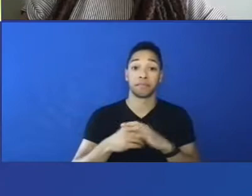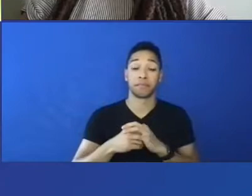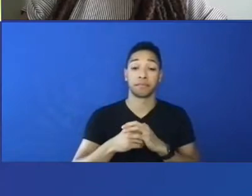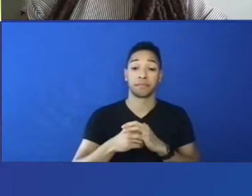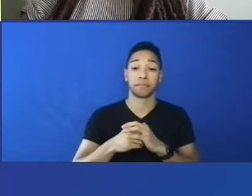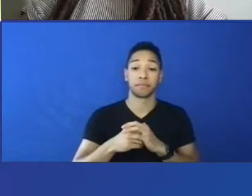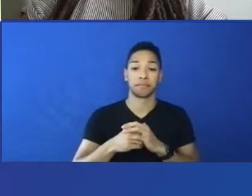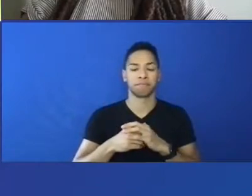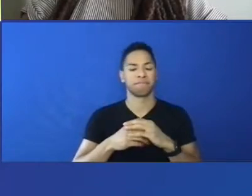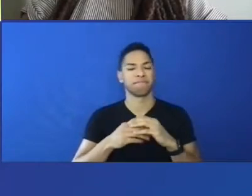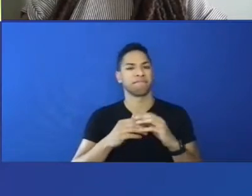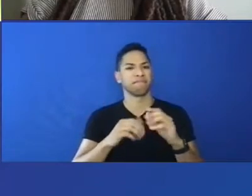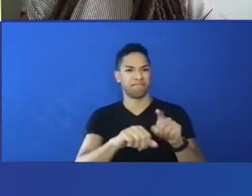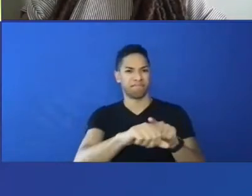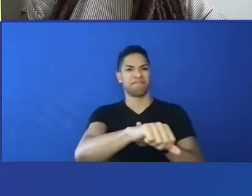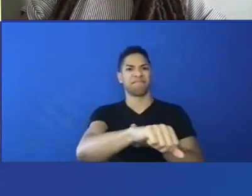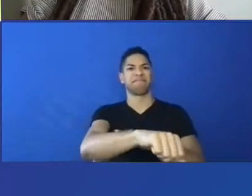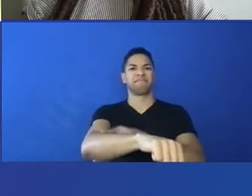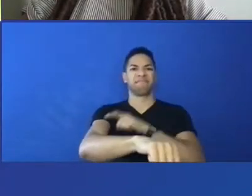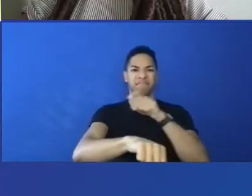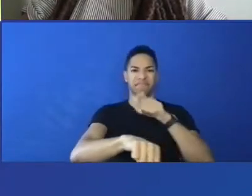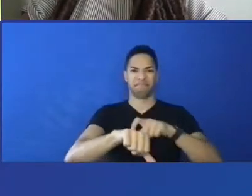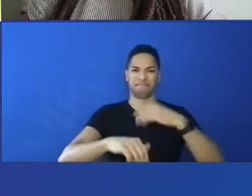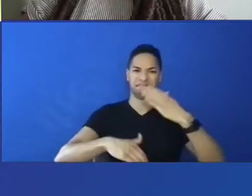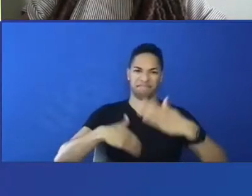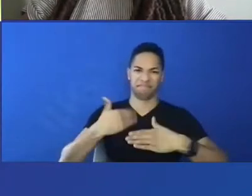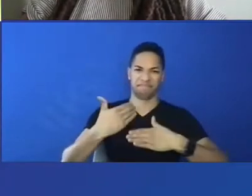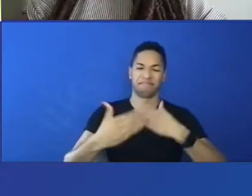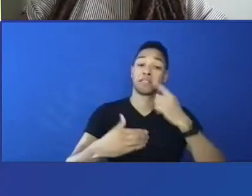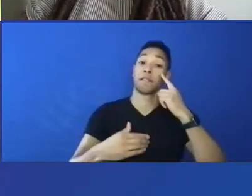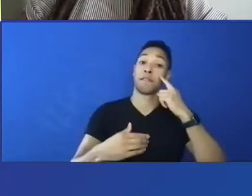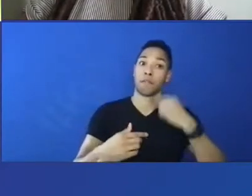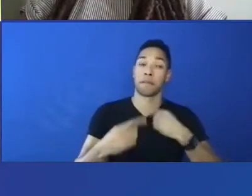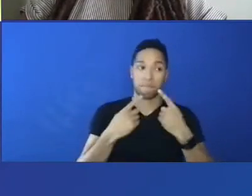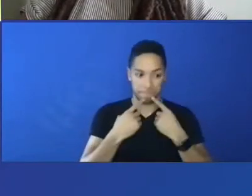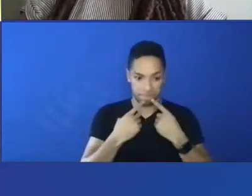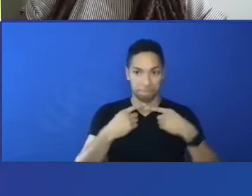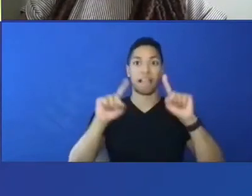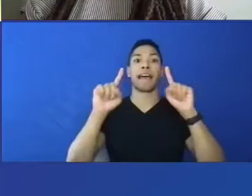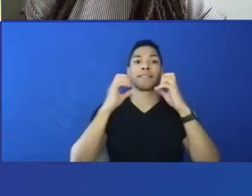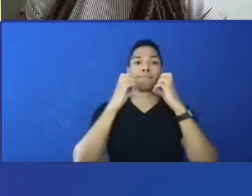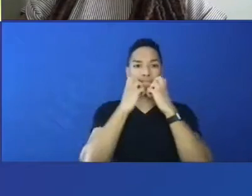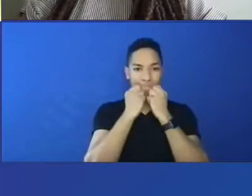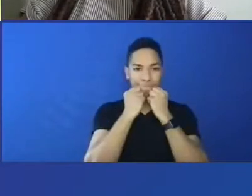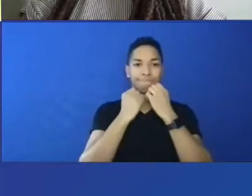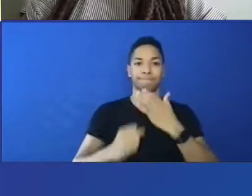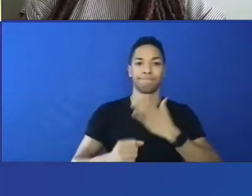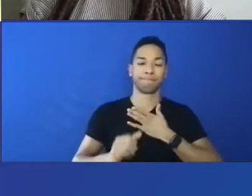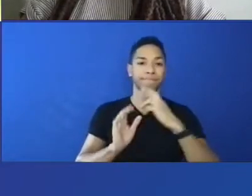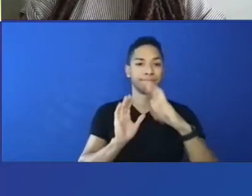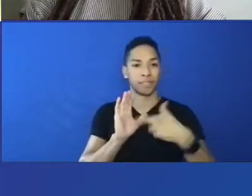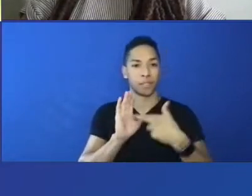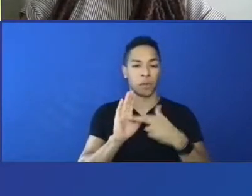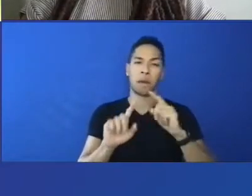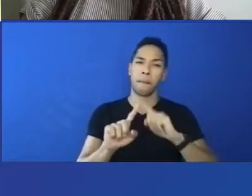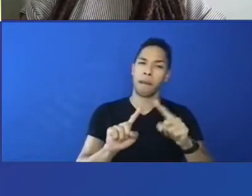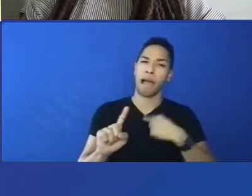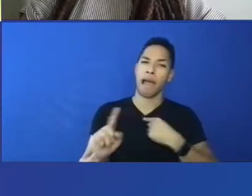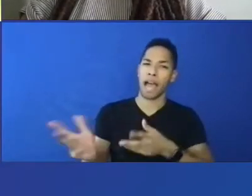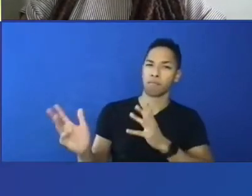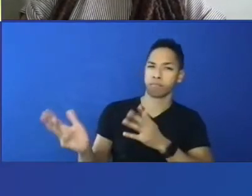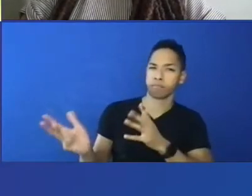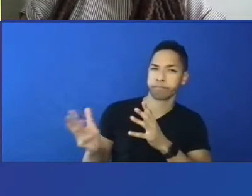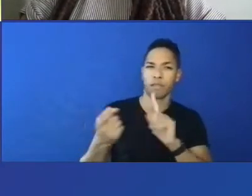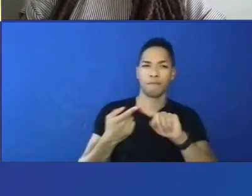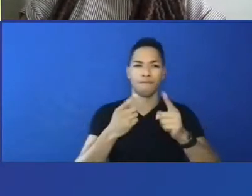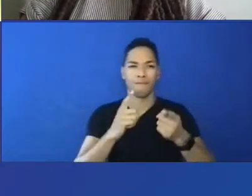it took me a long time to really embrace the role as executive director, but I was speaking to friends who were presenters and we did